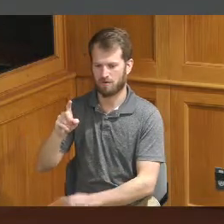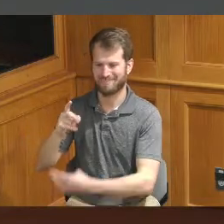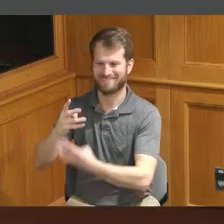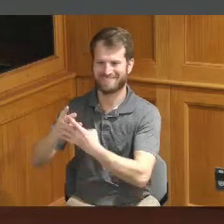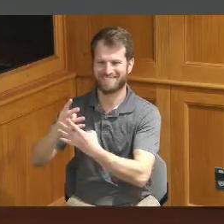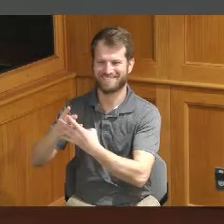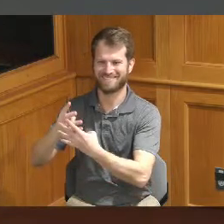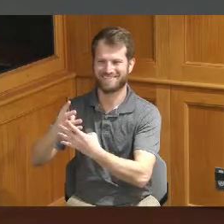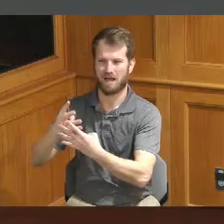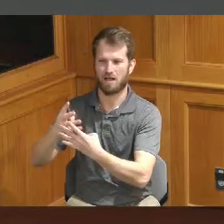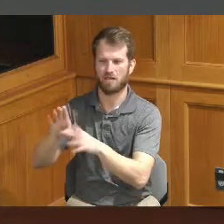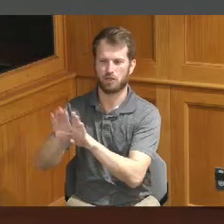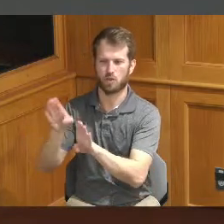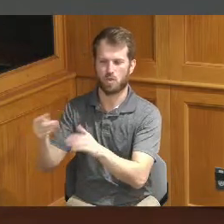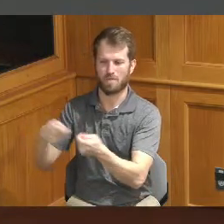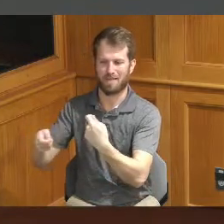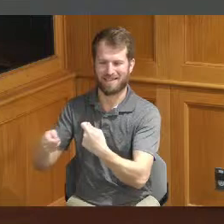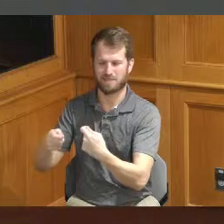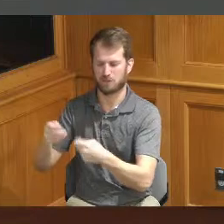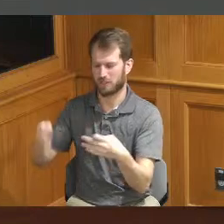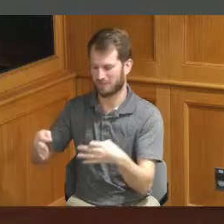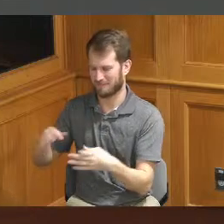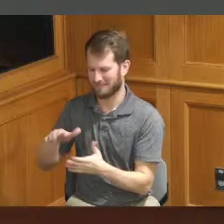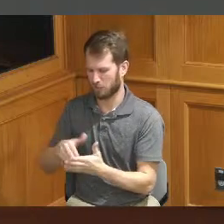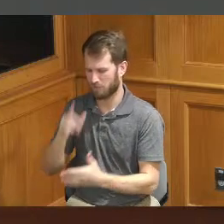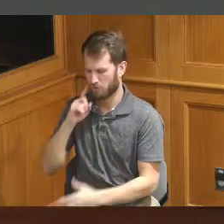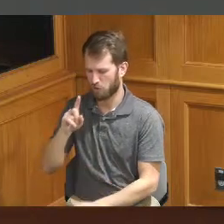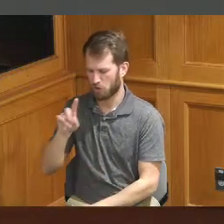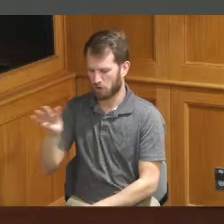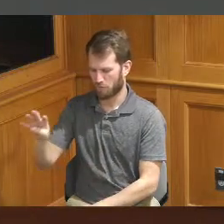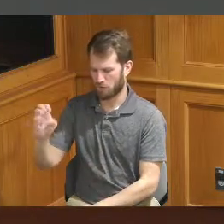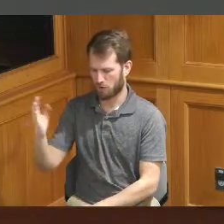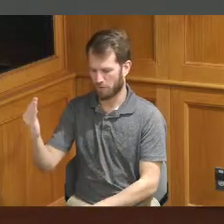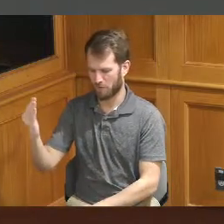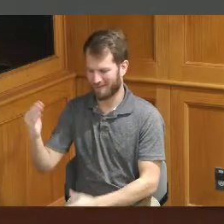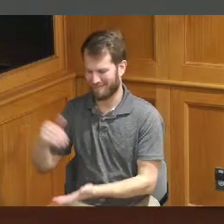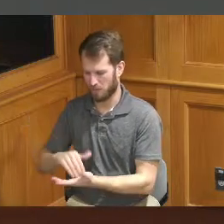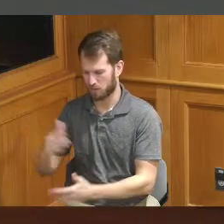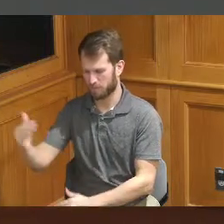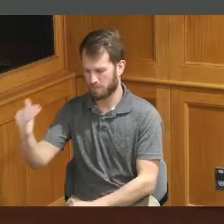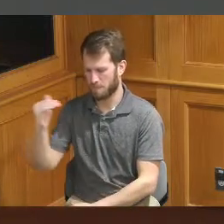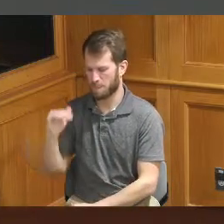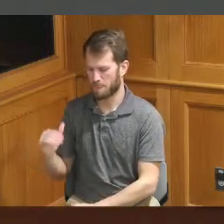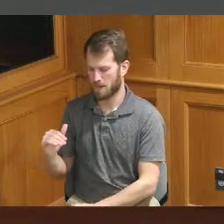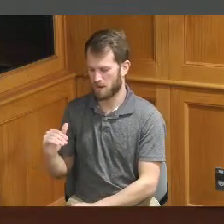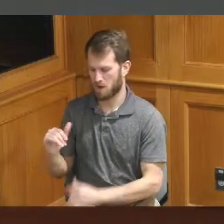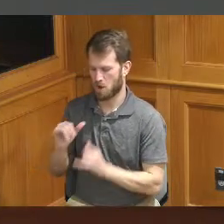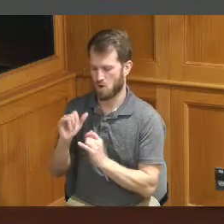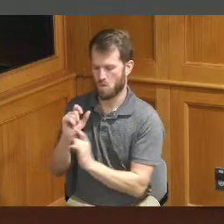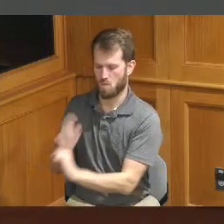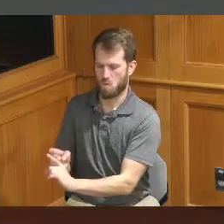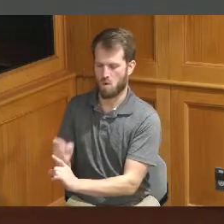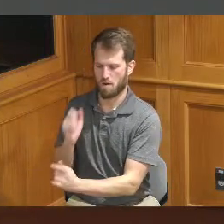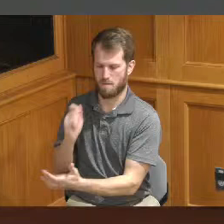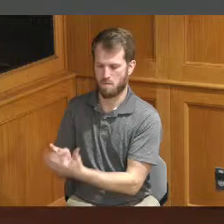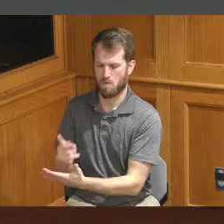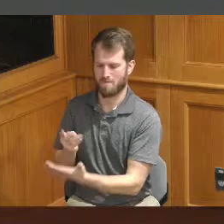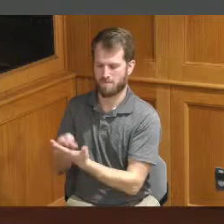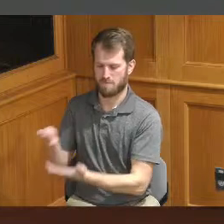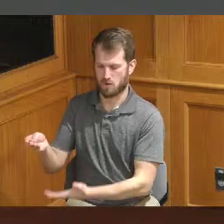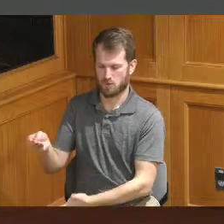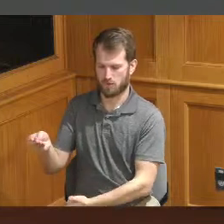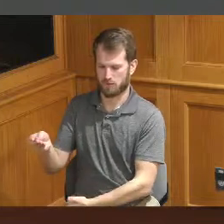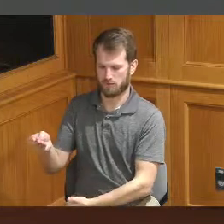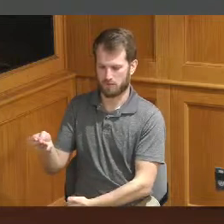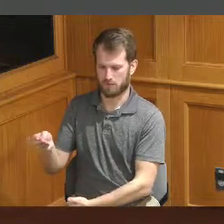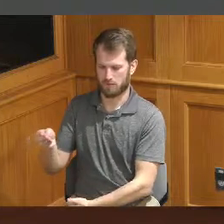for $414,000. Item number 22 is the award of authorizing the purchase of